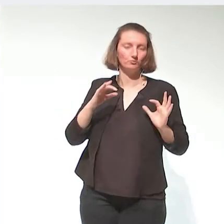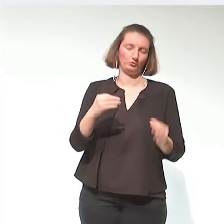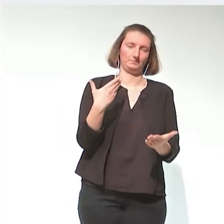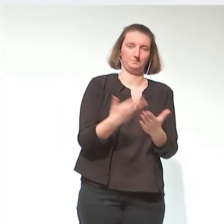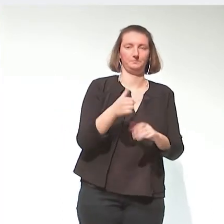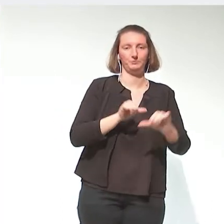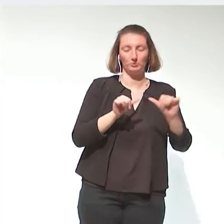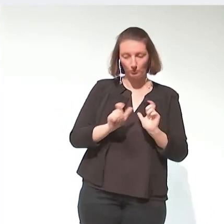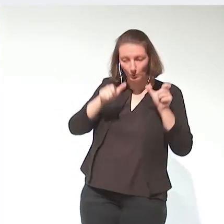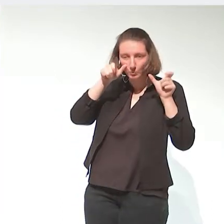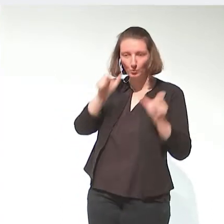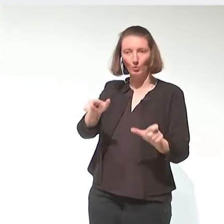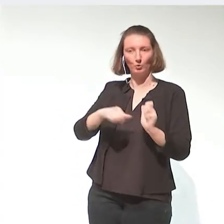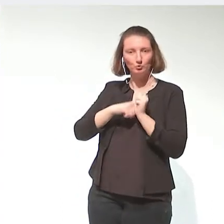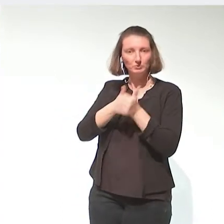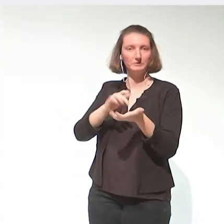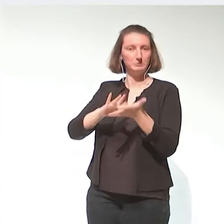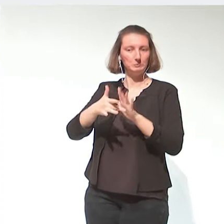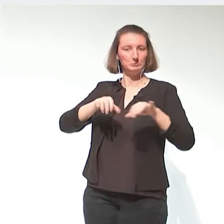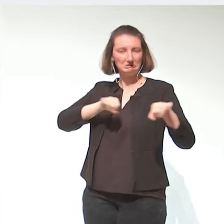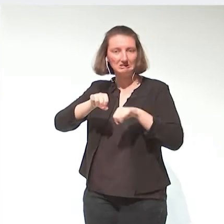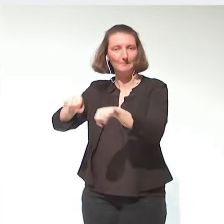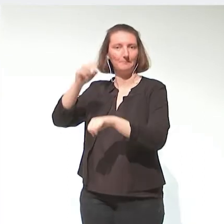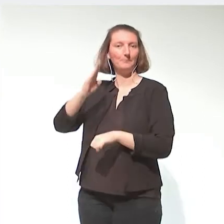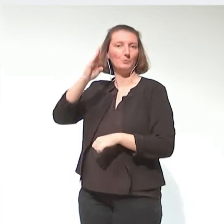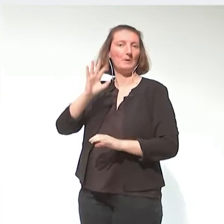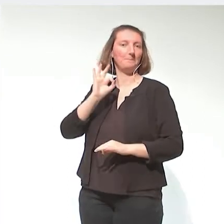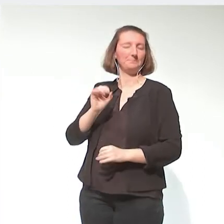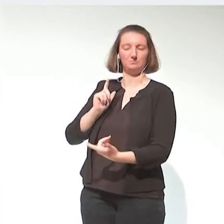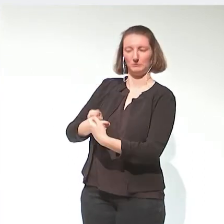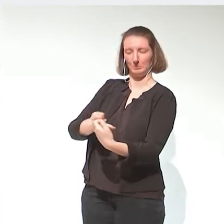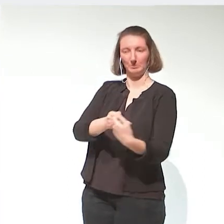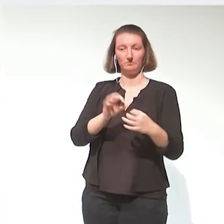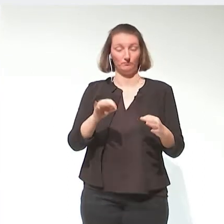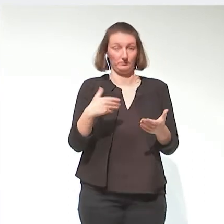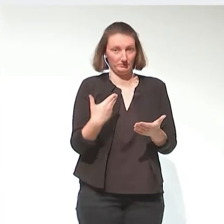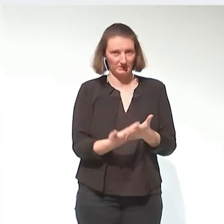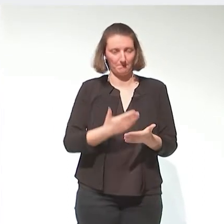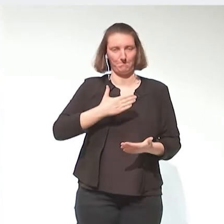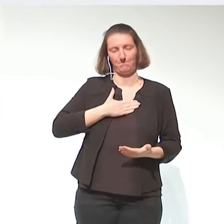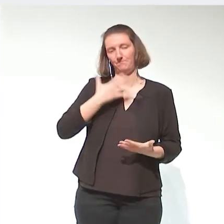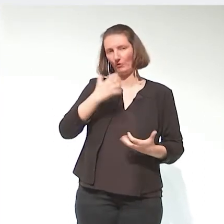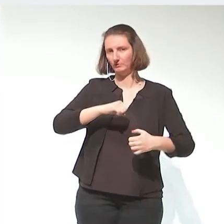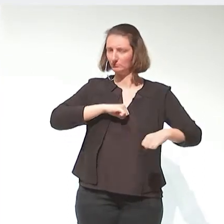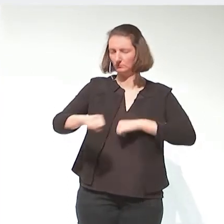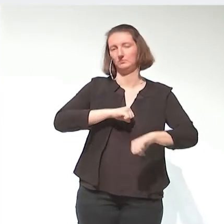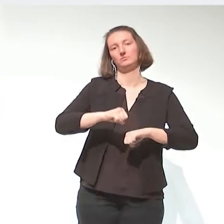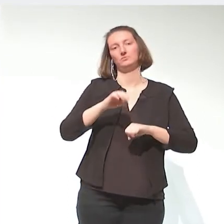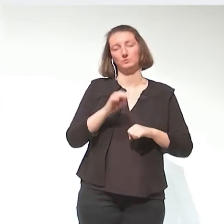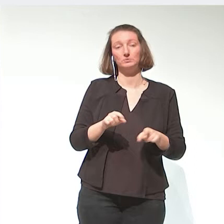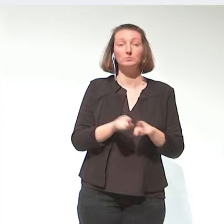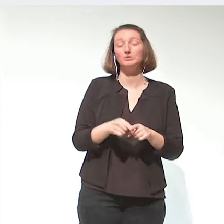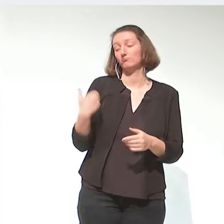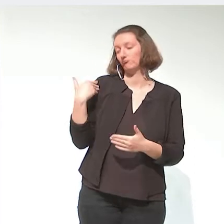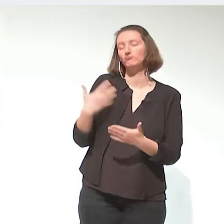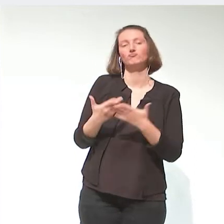of our key work that and the barrier as well that we have to eliminate. The third thing